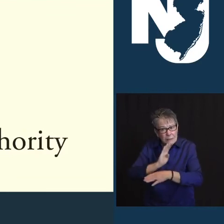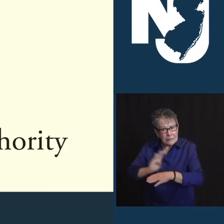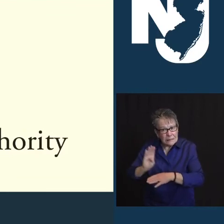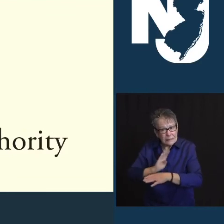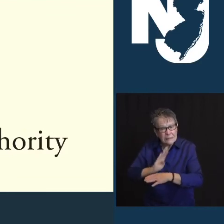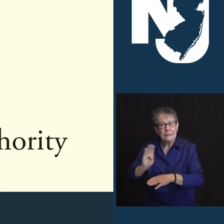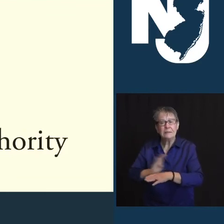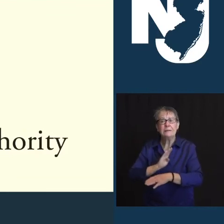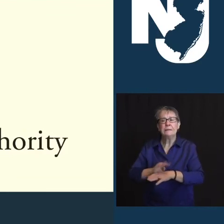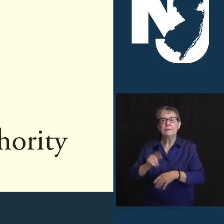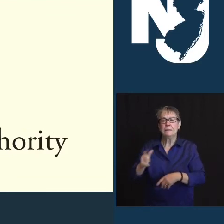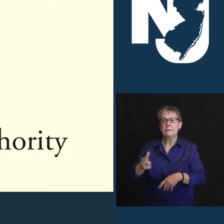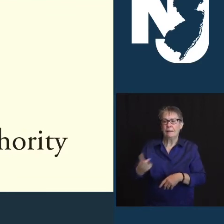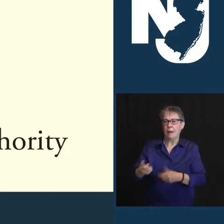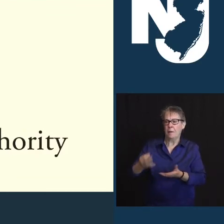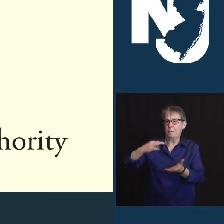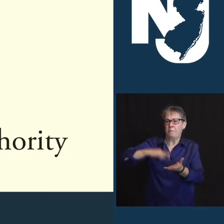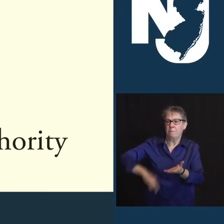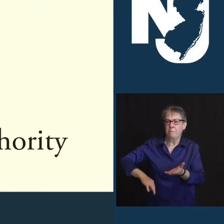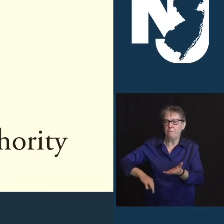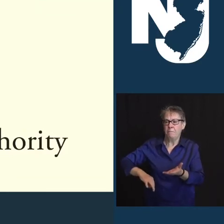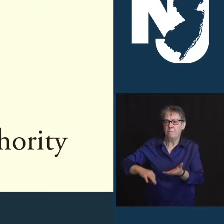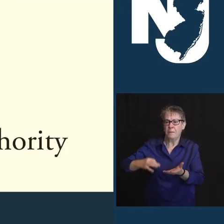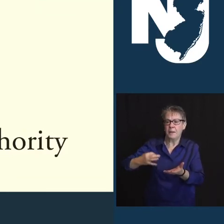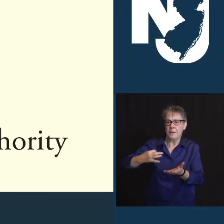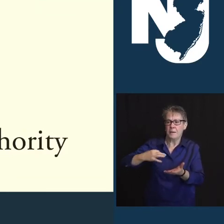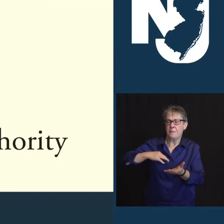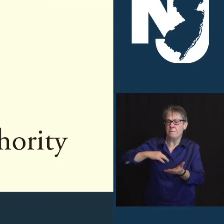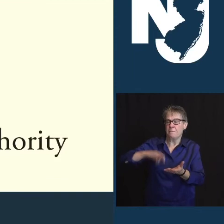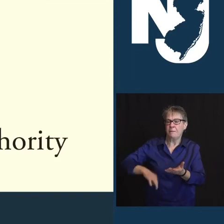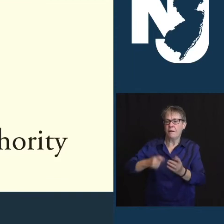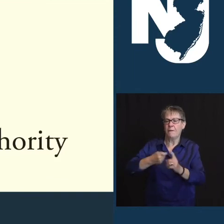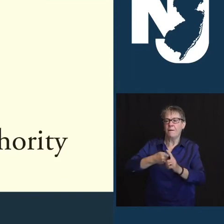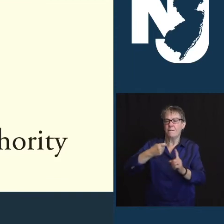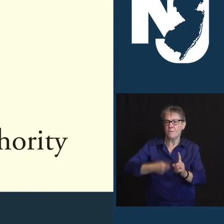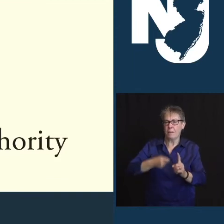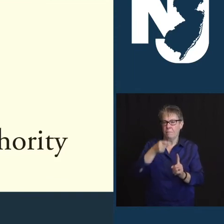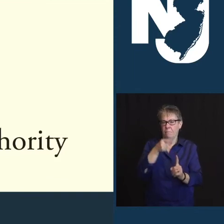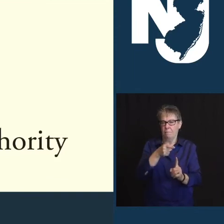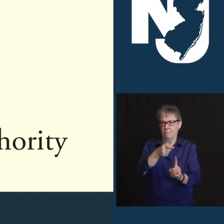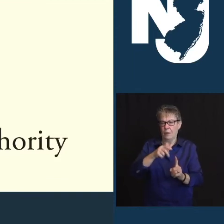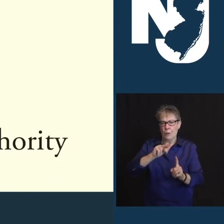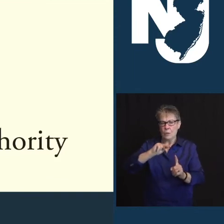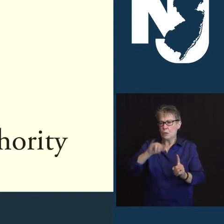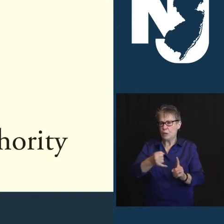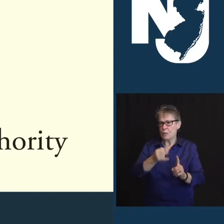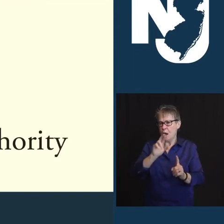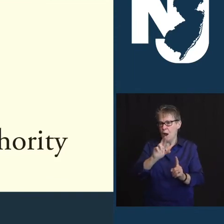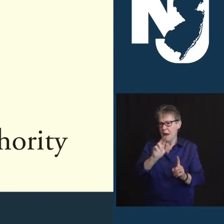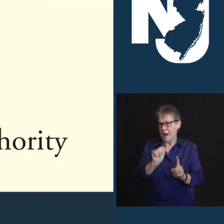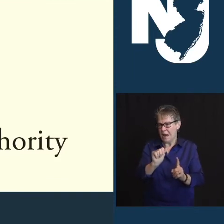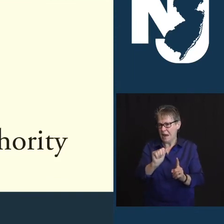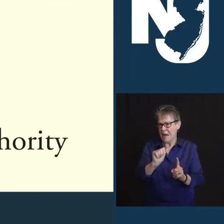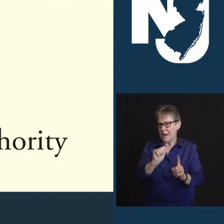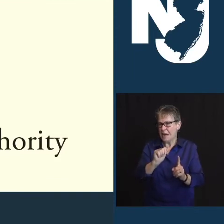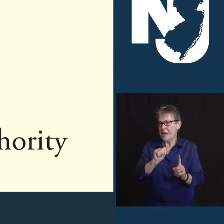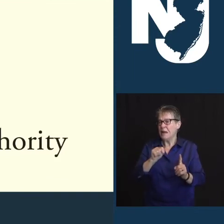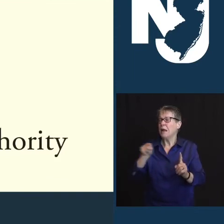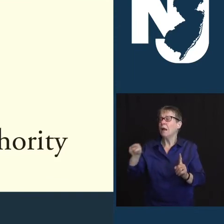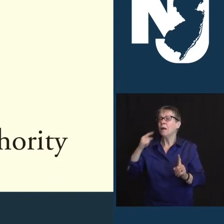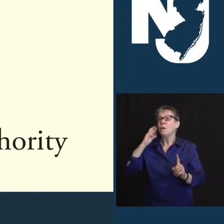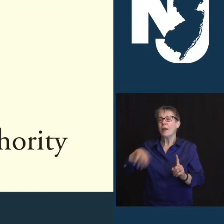grants, loans, and other supports that have been critical to their survival. But the EDA is not the only agency within state government